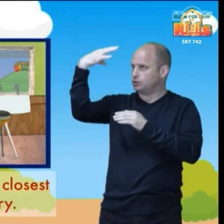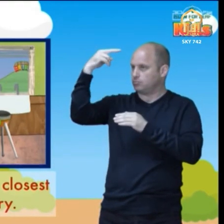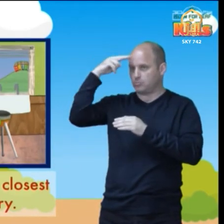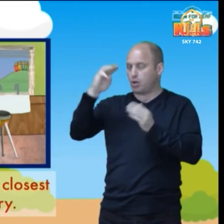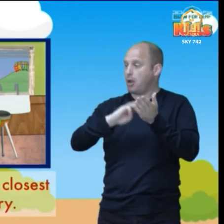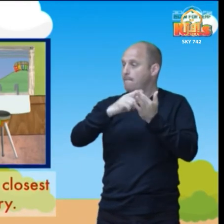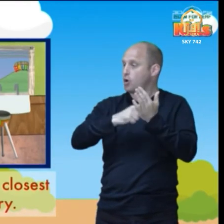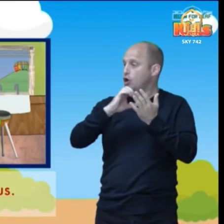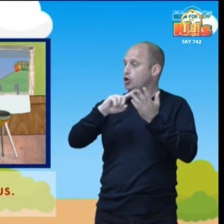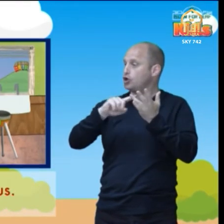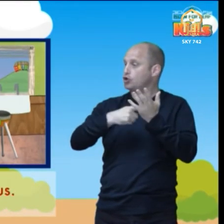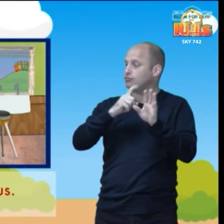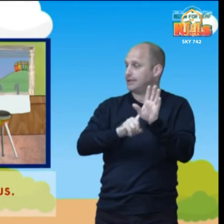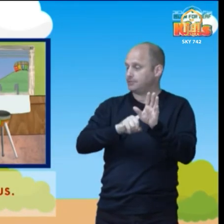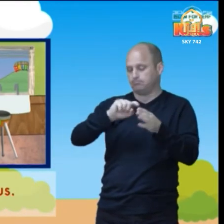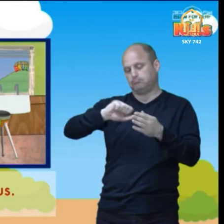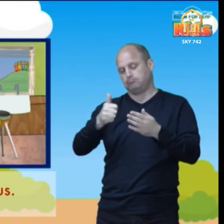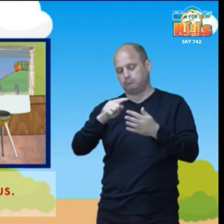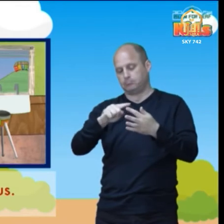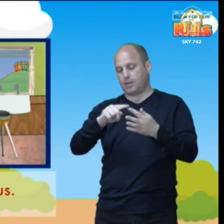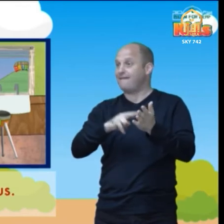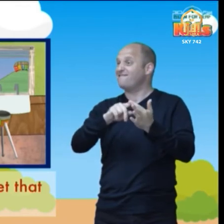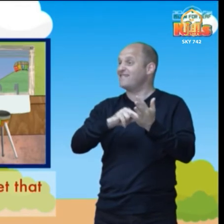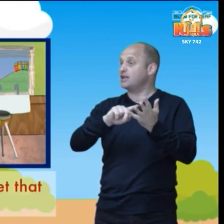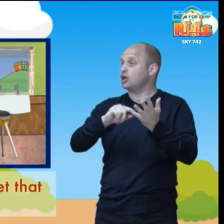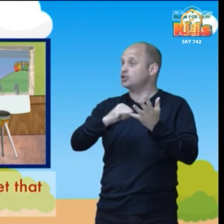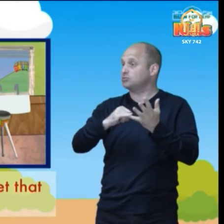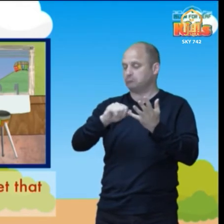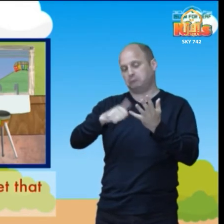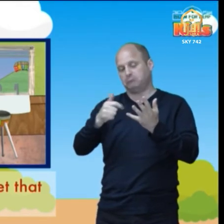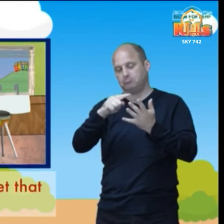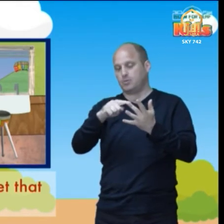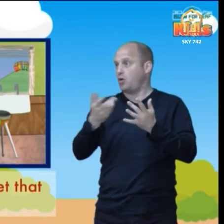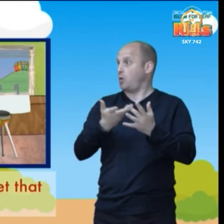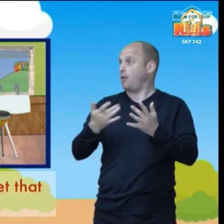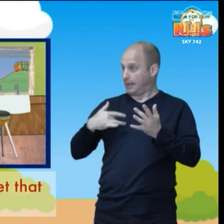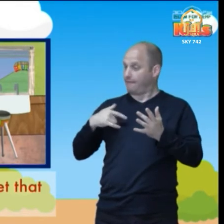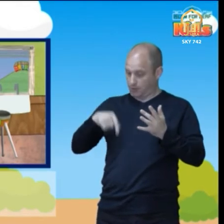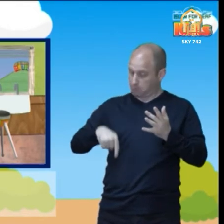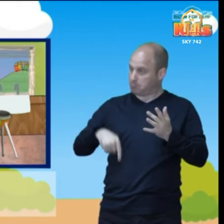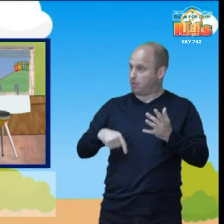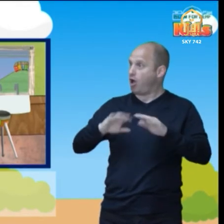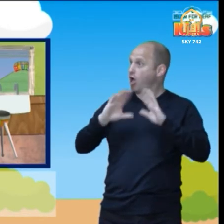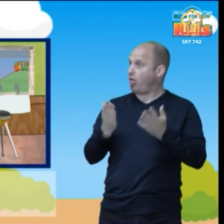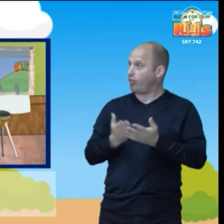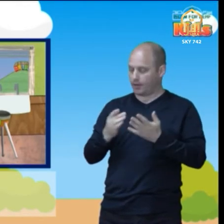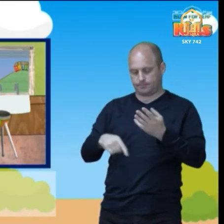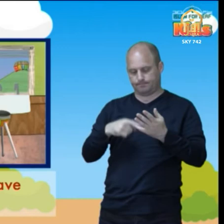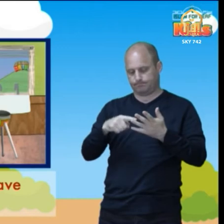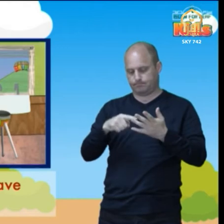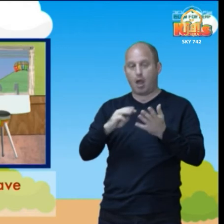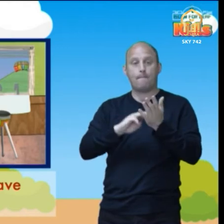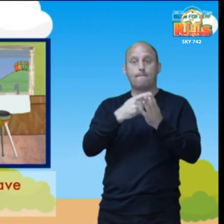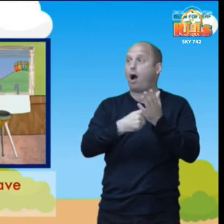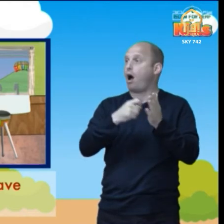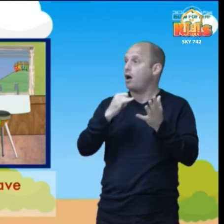is Mercury. Next, then it's Venus. And then, it's the planet that we live on, planet Earth.